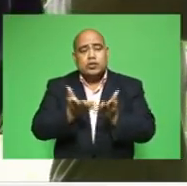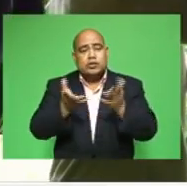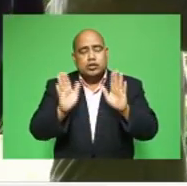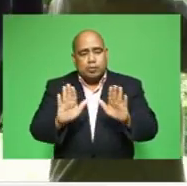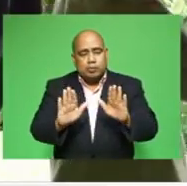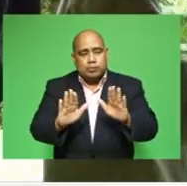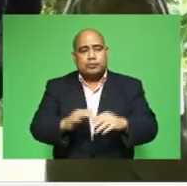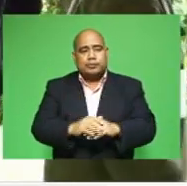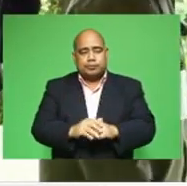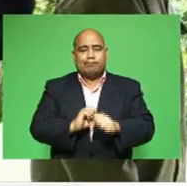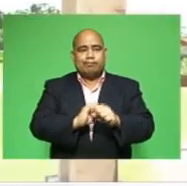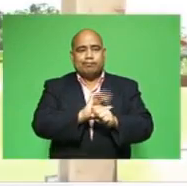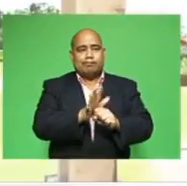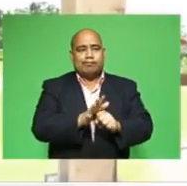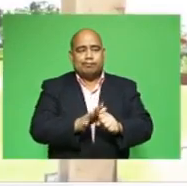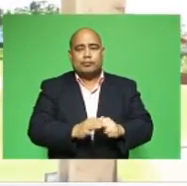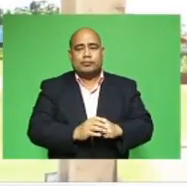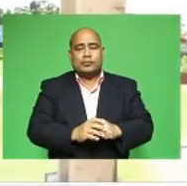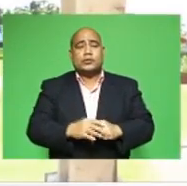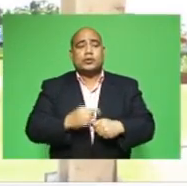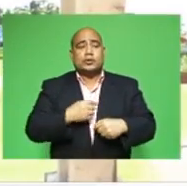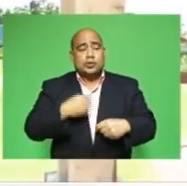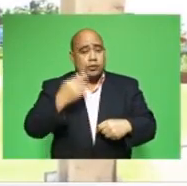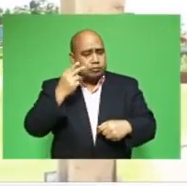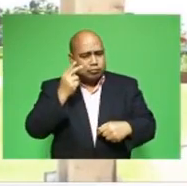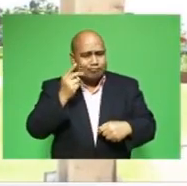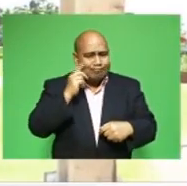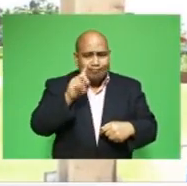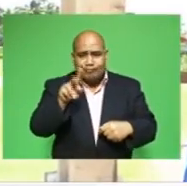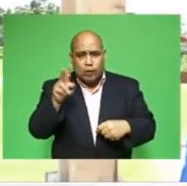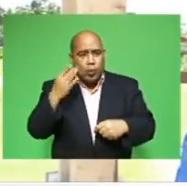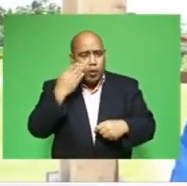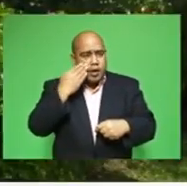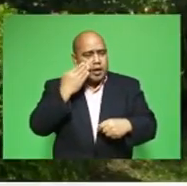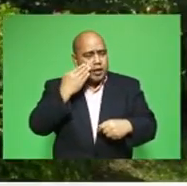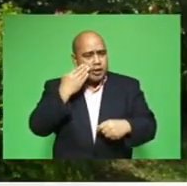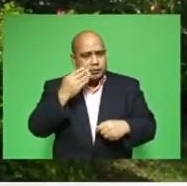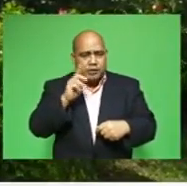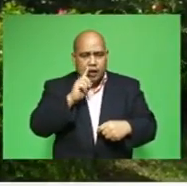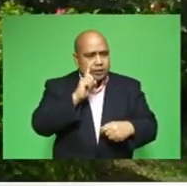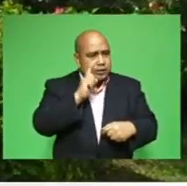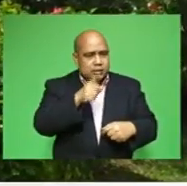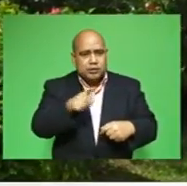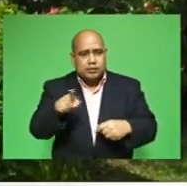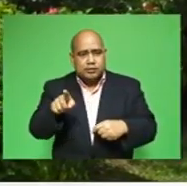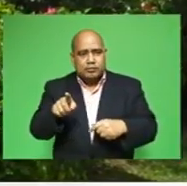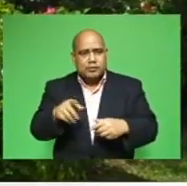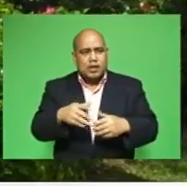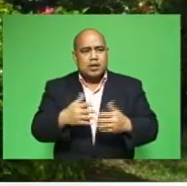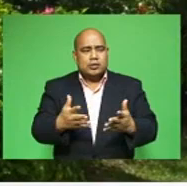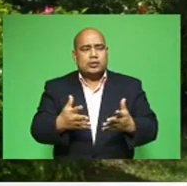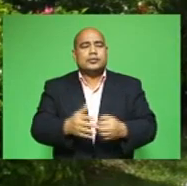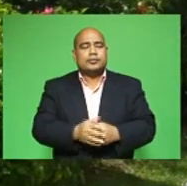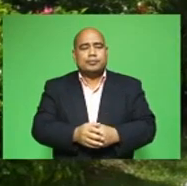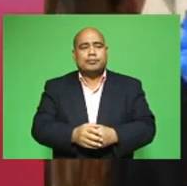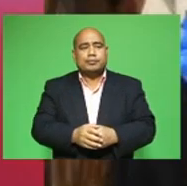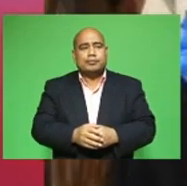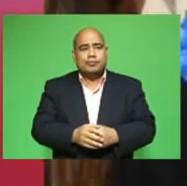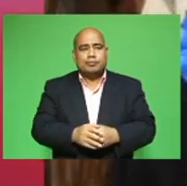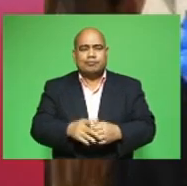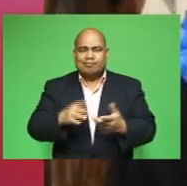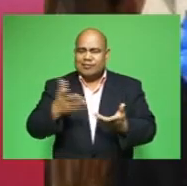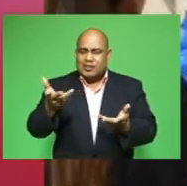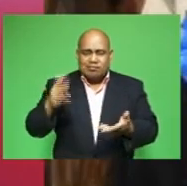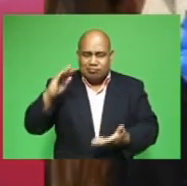fact that we can't let our guard down. We have to continue to push